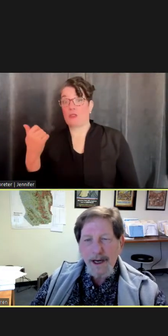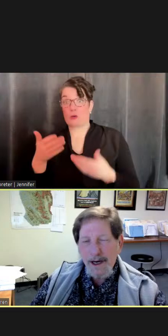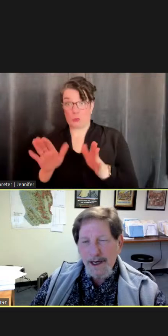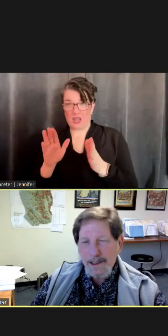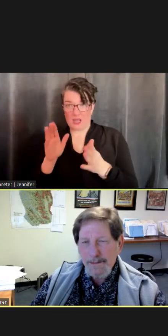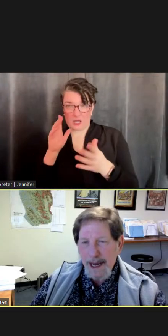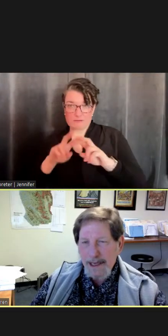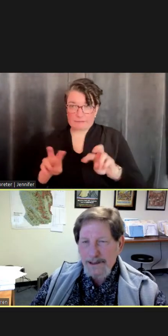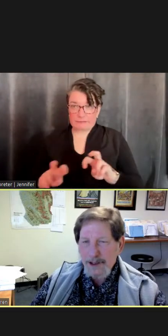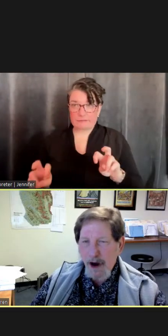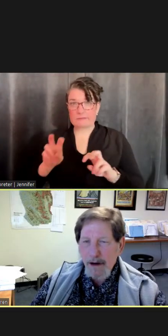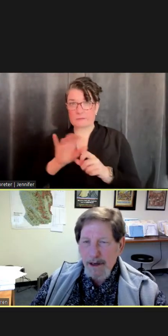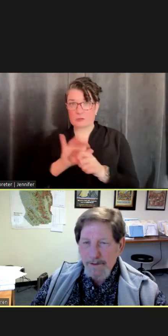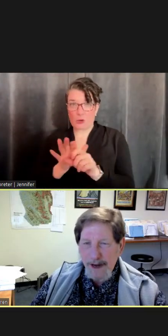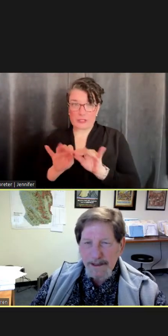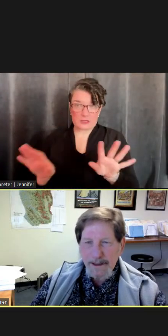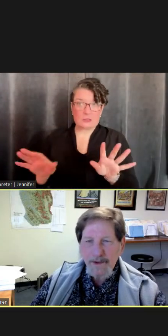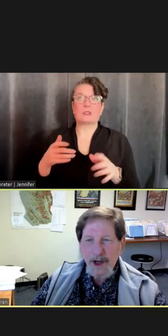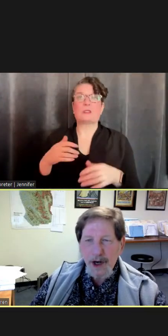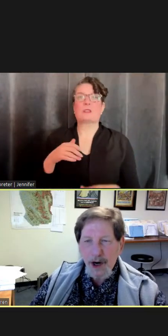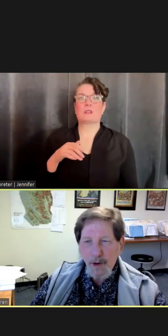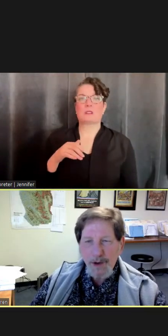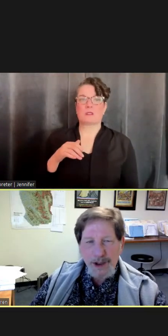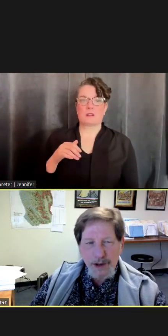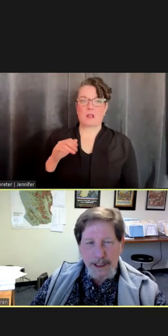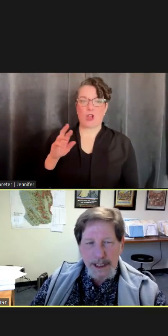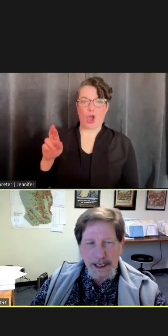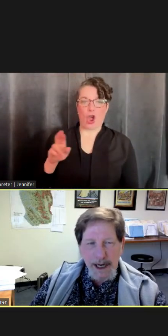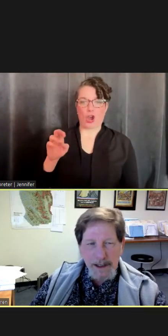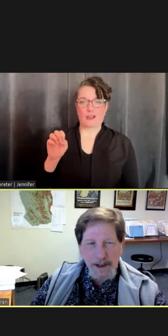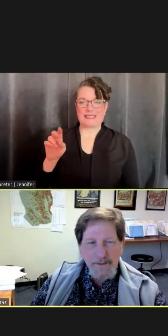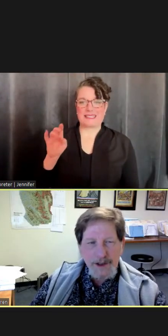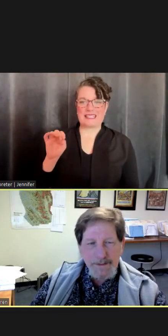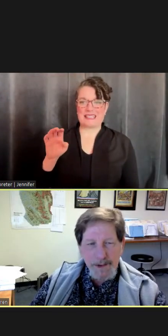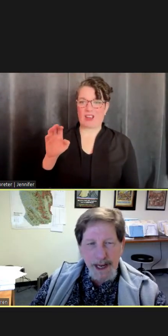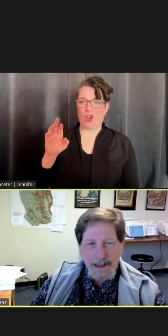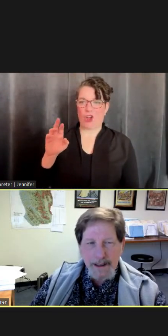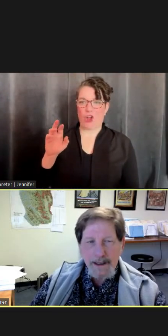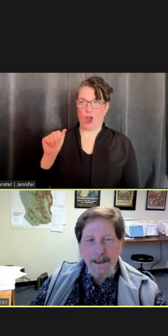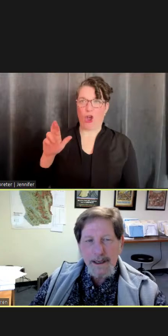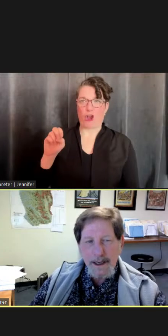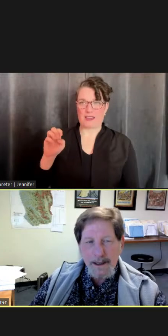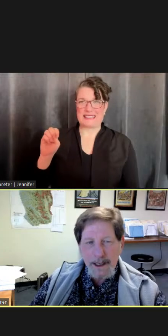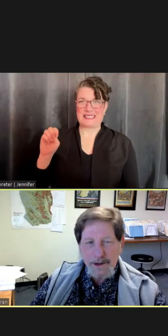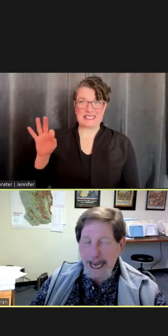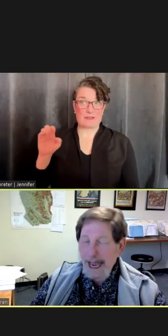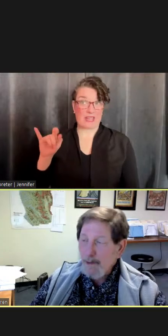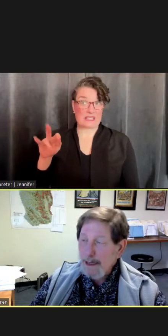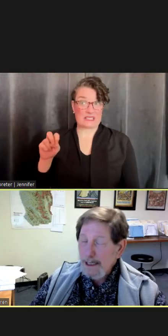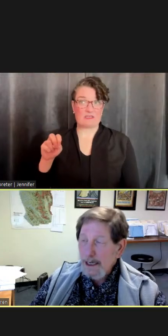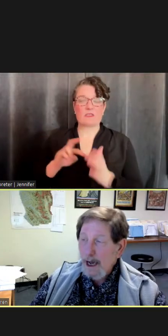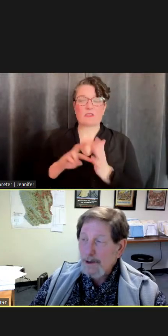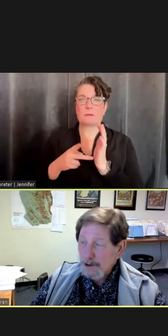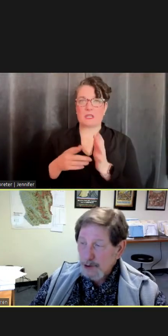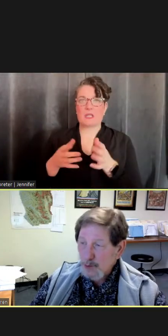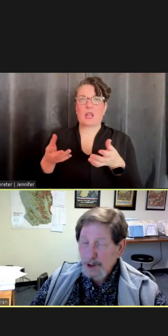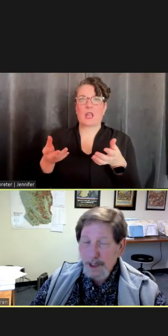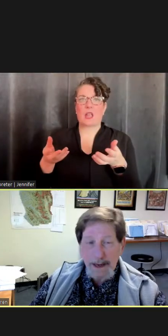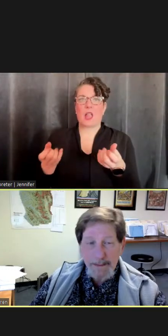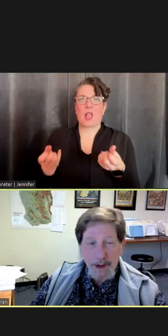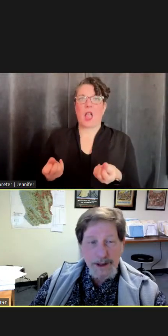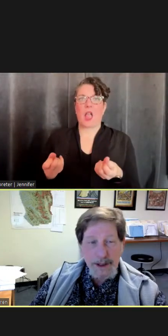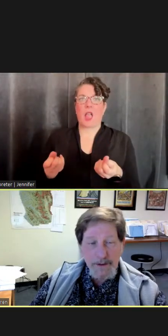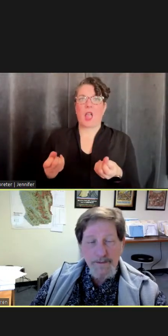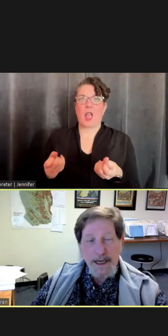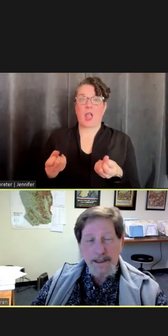heard in the past is R effective, which shows an indicator of spread. In other words, how many others will